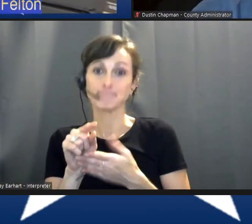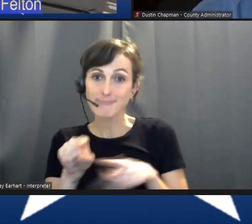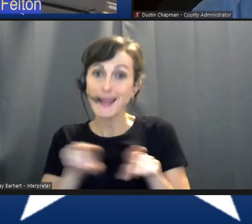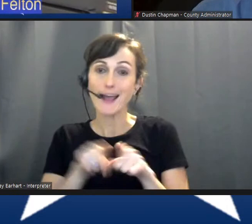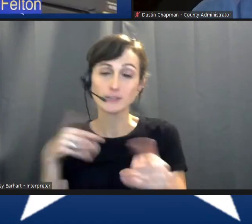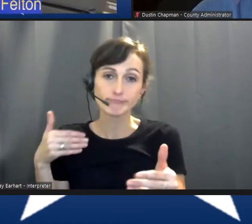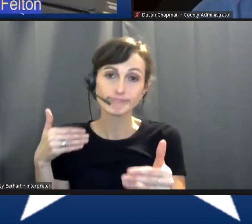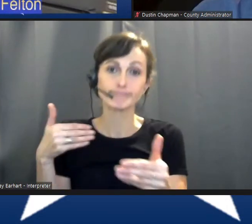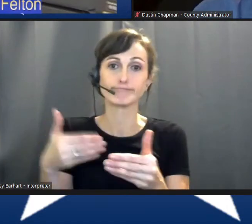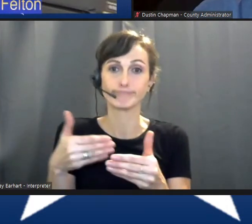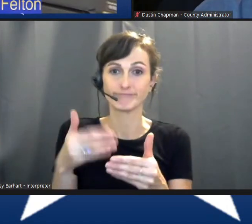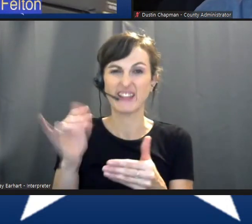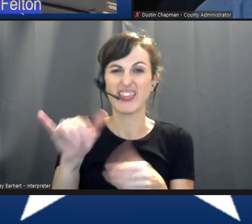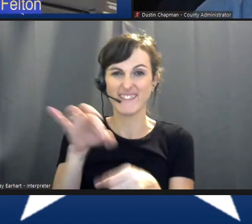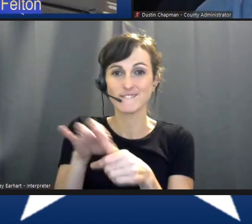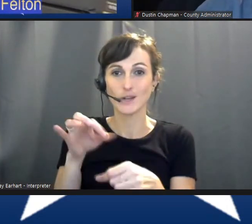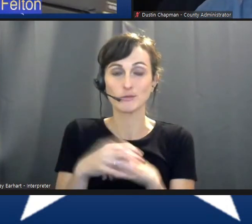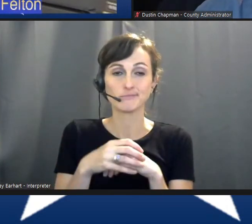that vote.